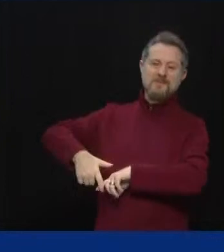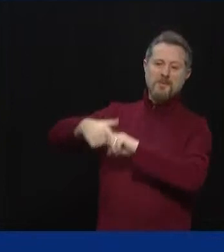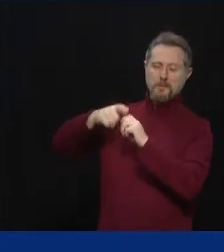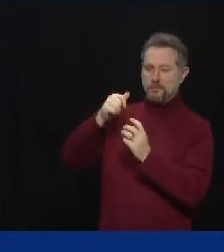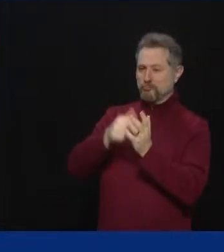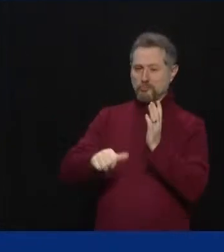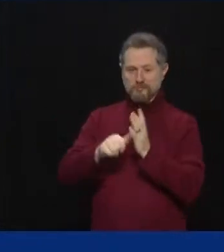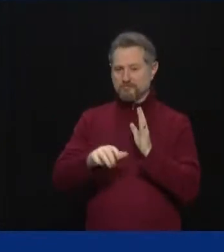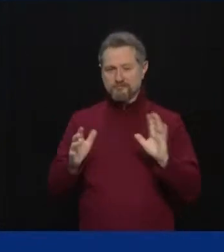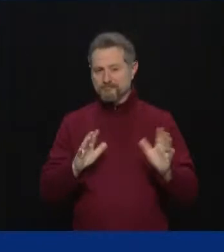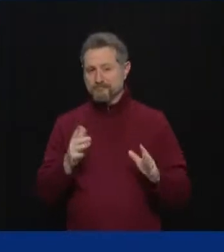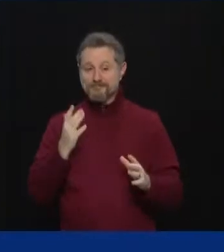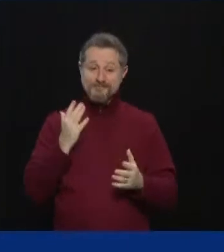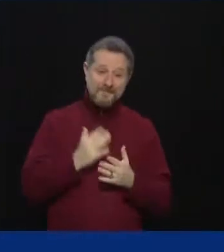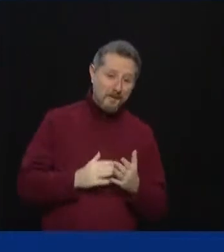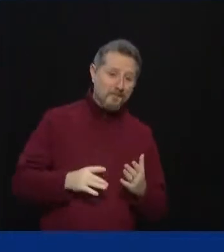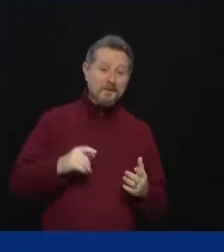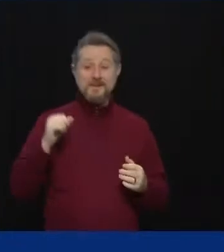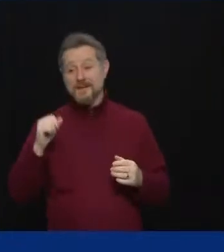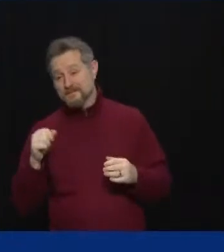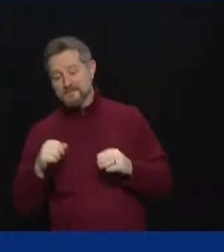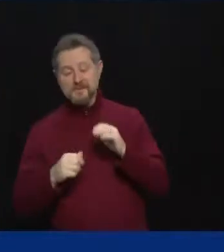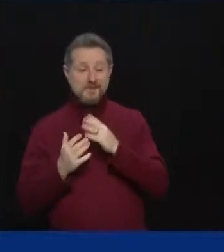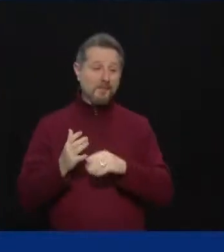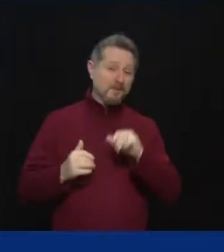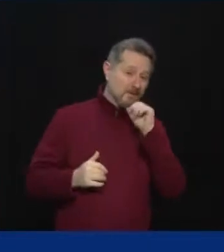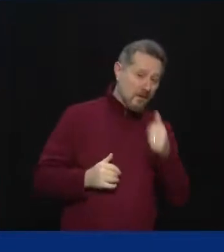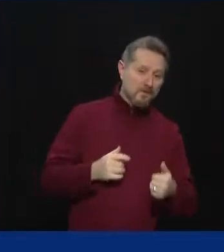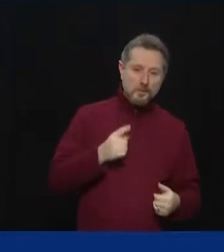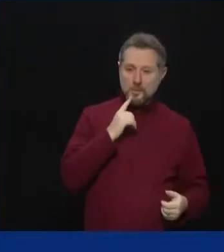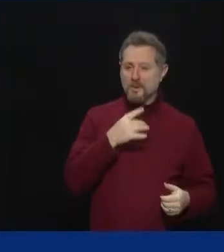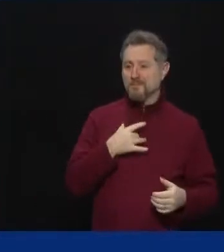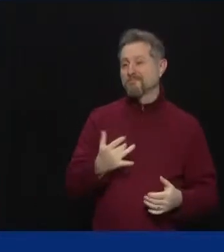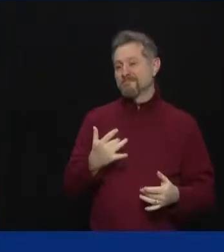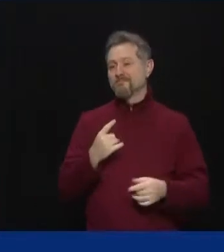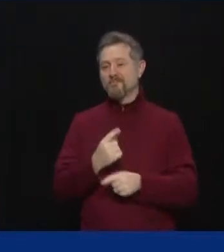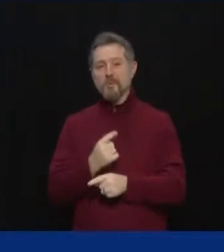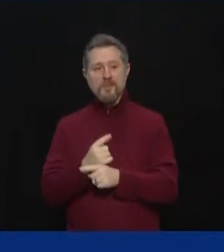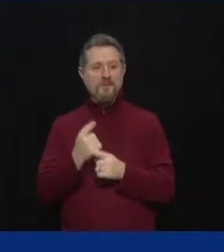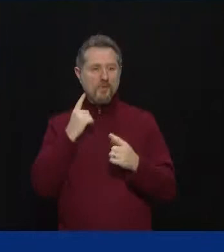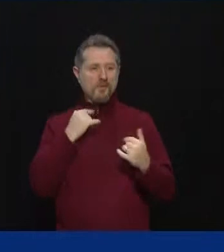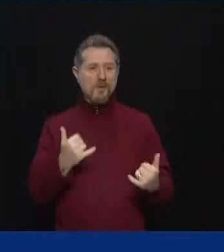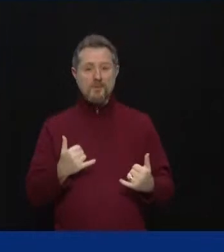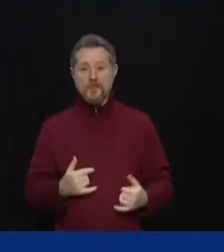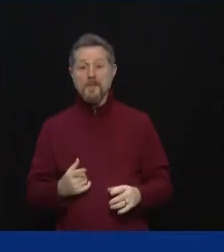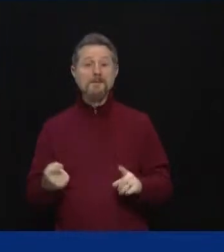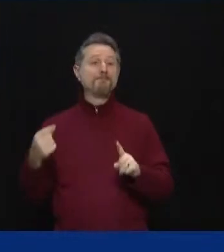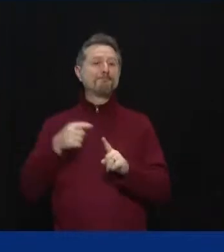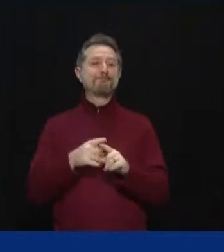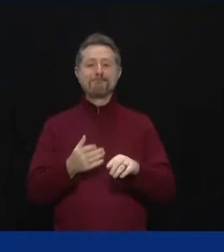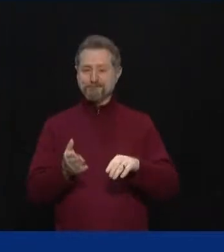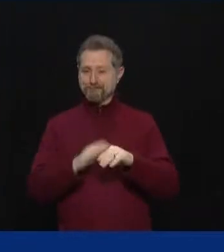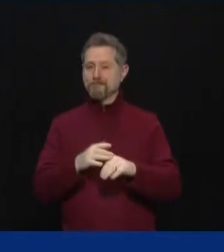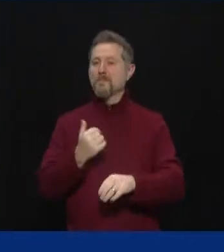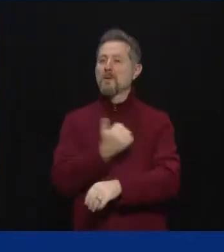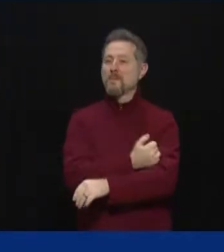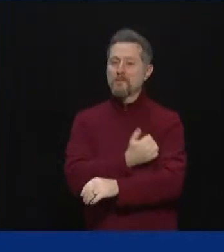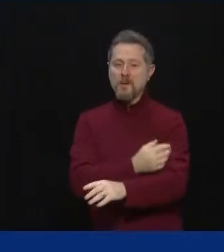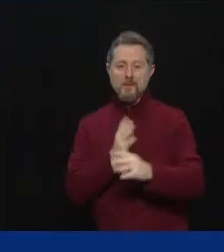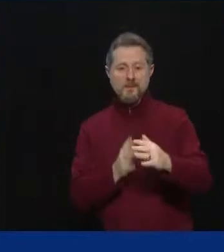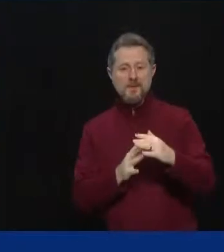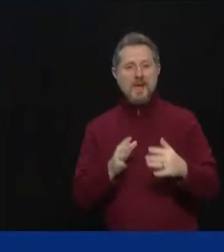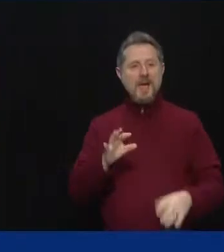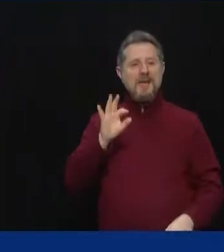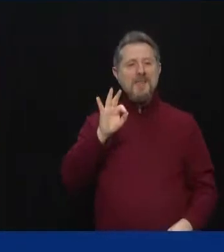this is the right correction at this time. So we have an increase in people getting vaccinated. We know nearly